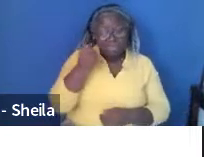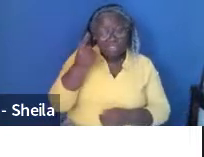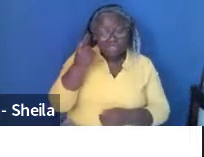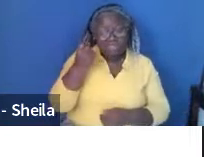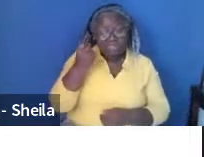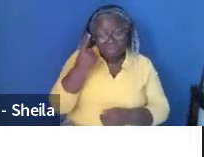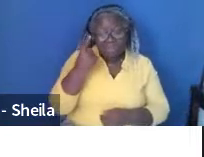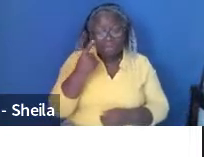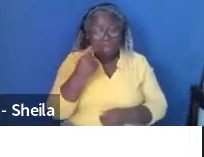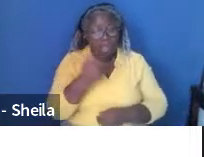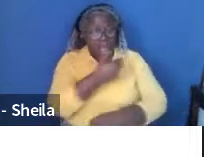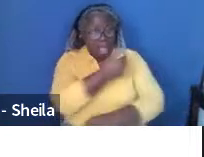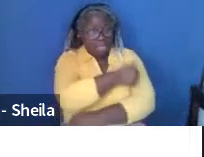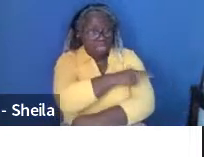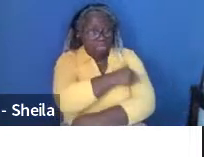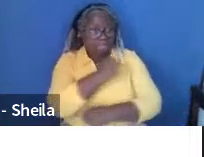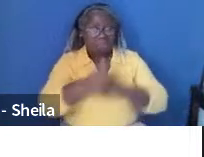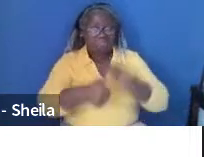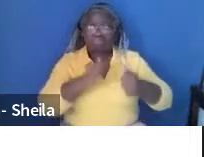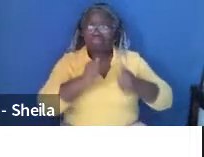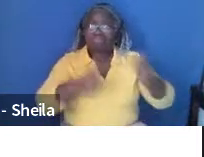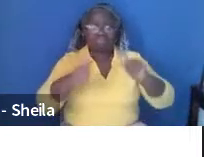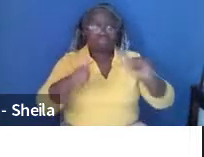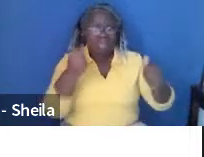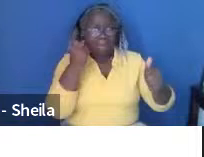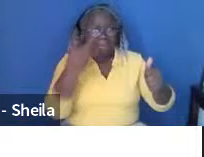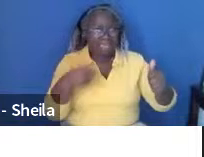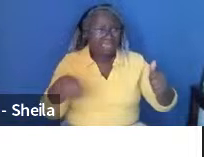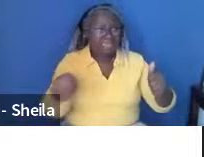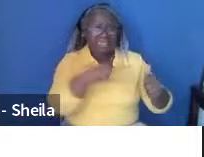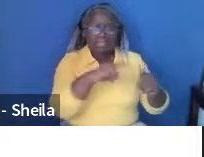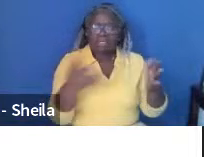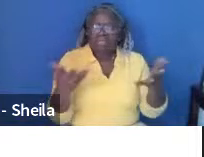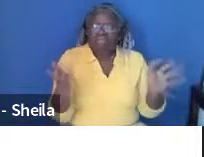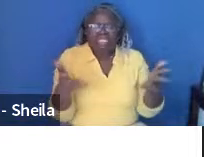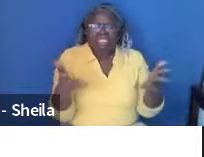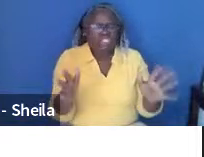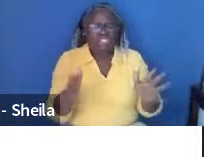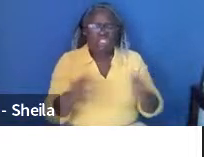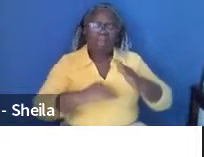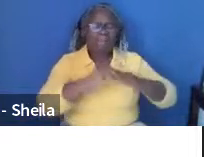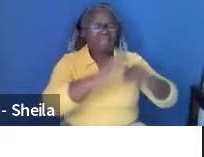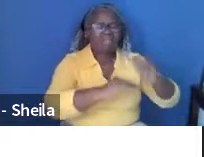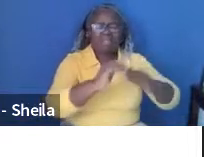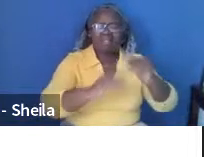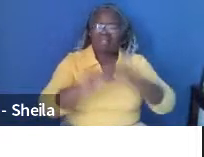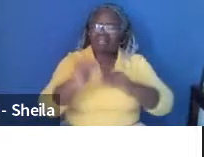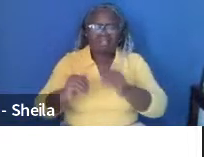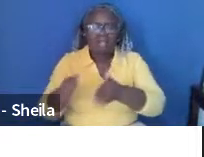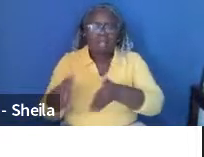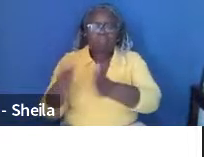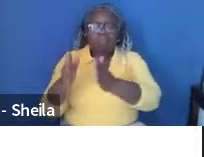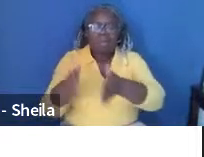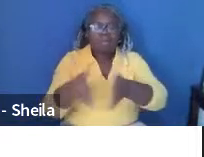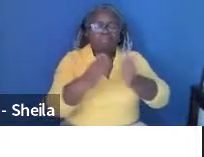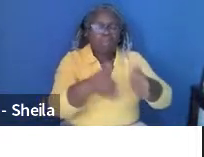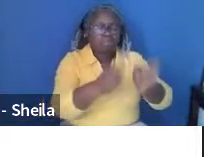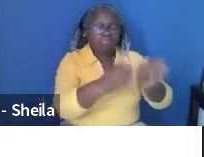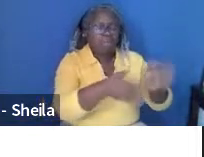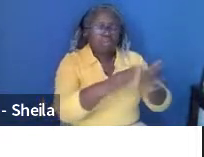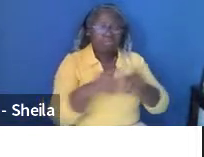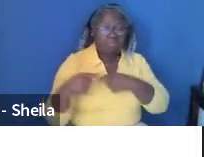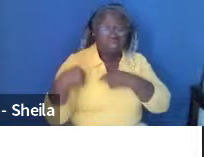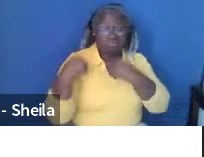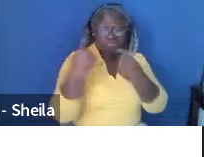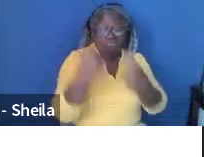of clinics already built. So we've had to go through for the past 12 years, modifying them to